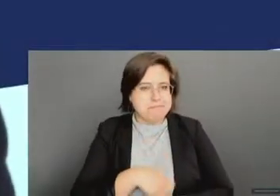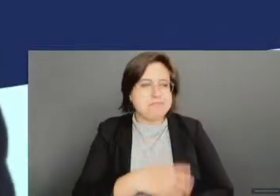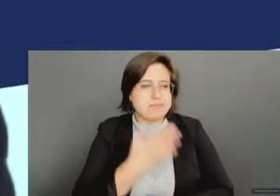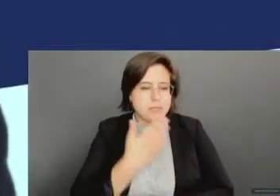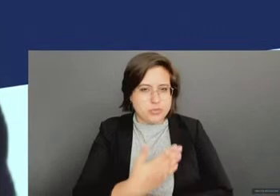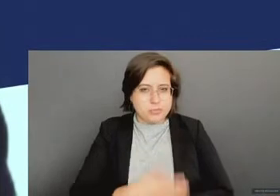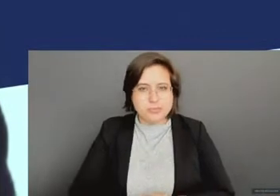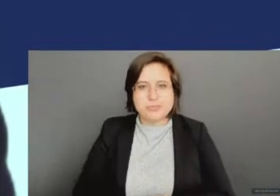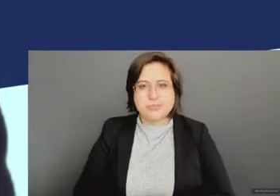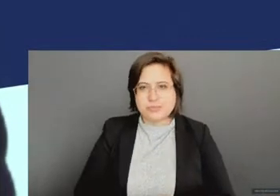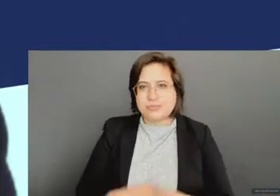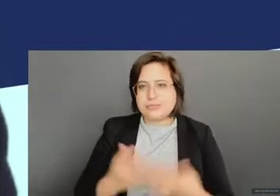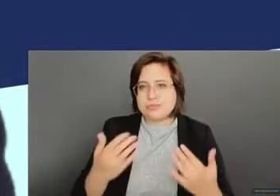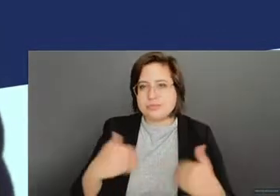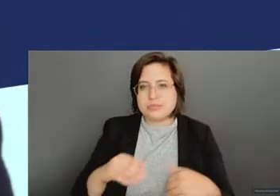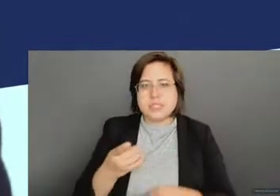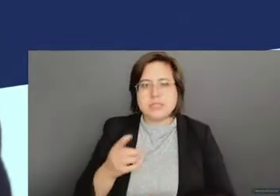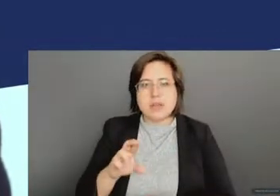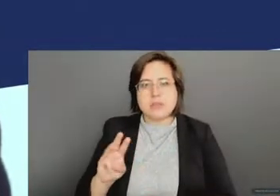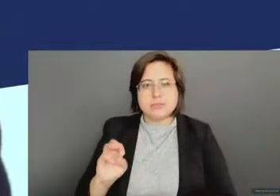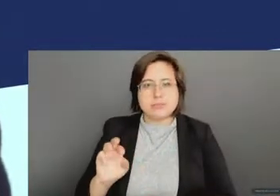Watts. Dr. Martinez.